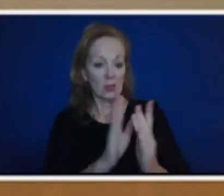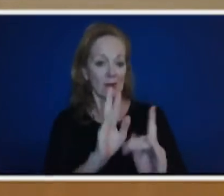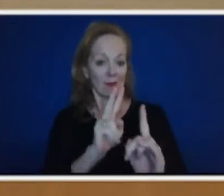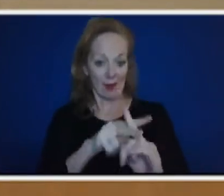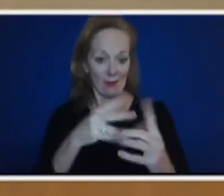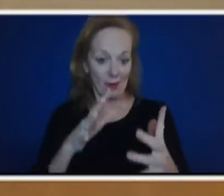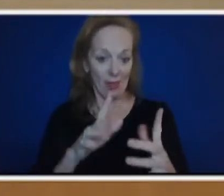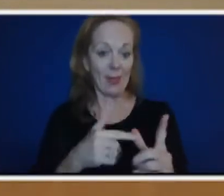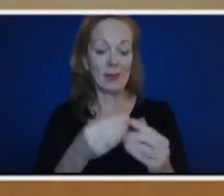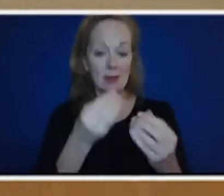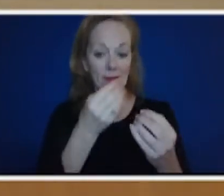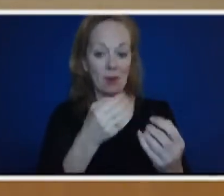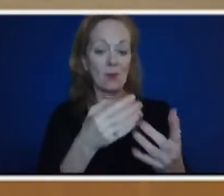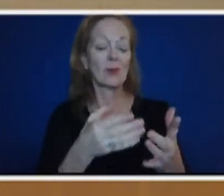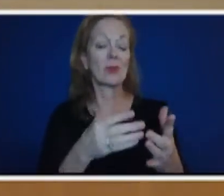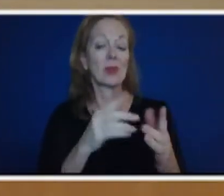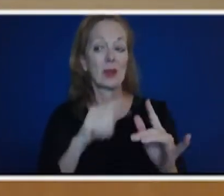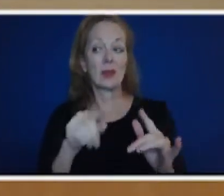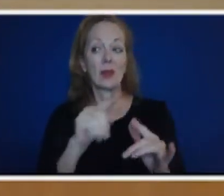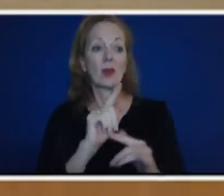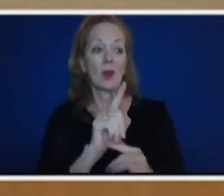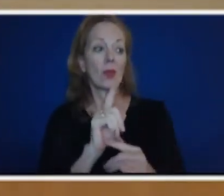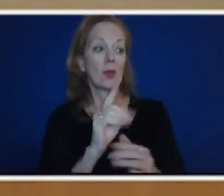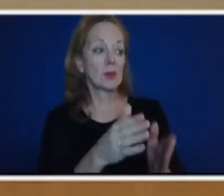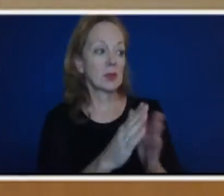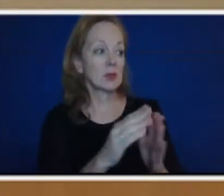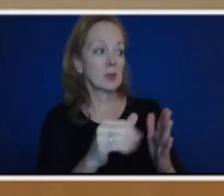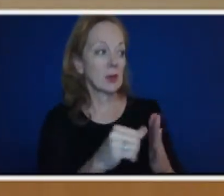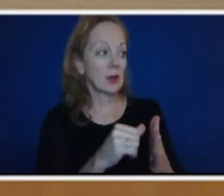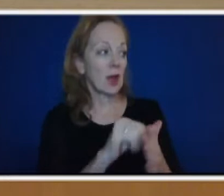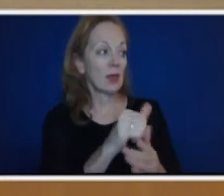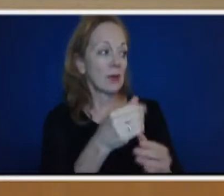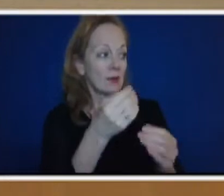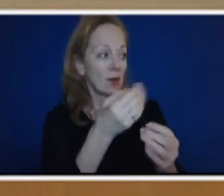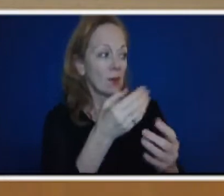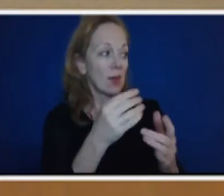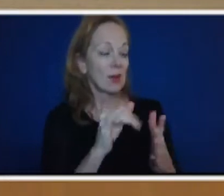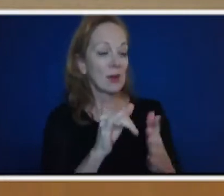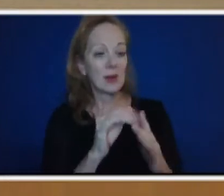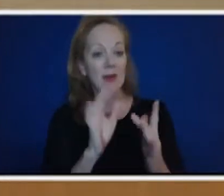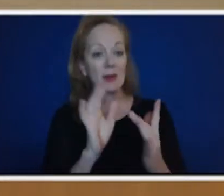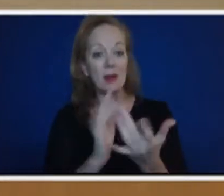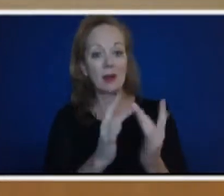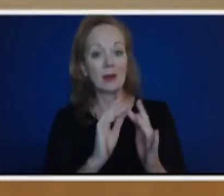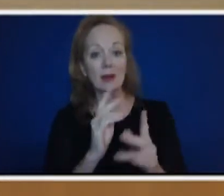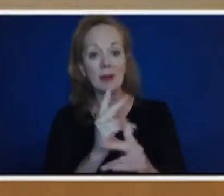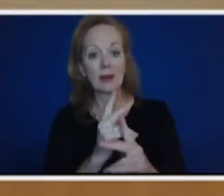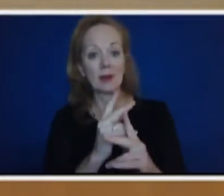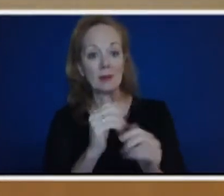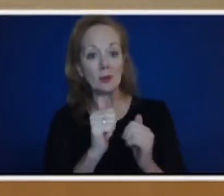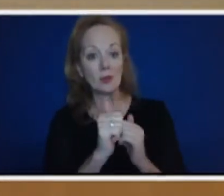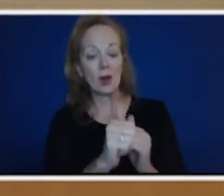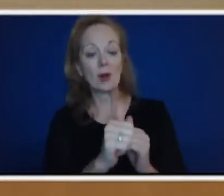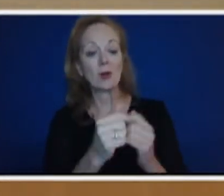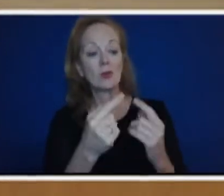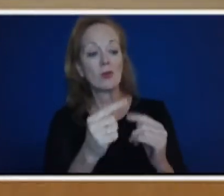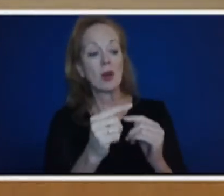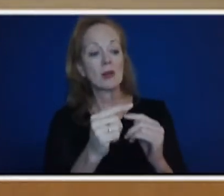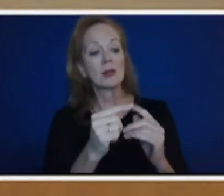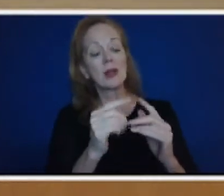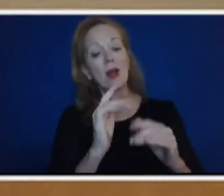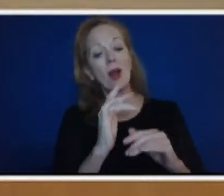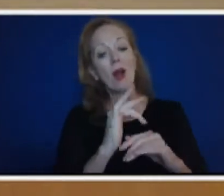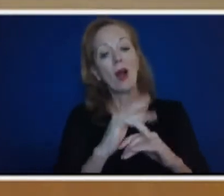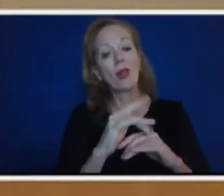for them to go to the petition page on our website, which has other info and who to contact, and they can kind of keep track. So we were trying to get the early